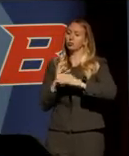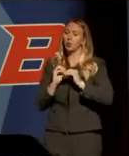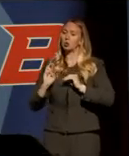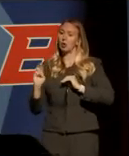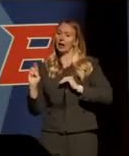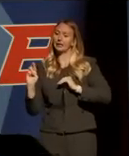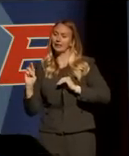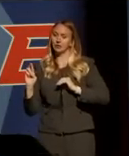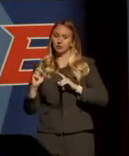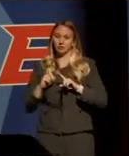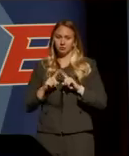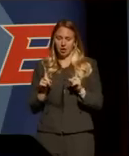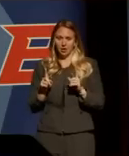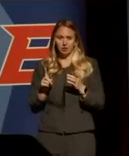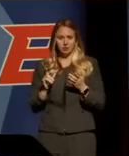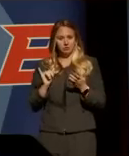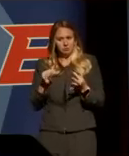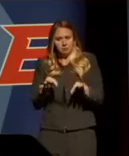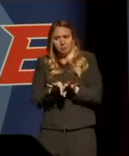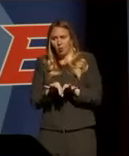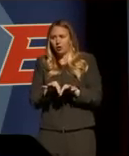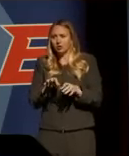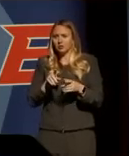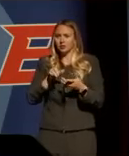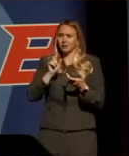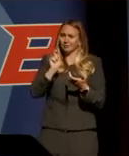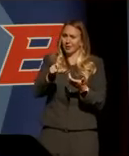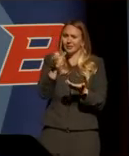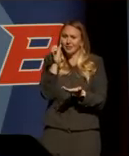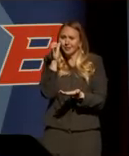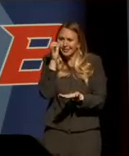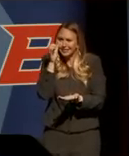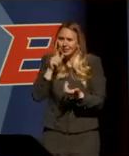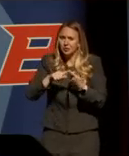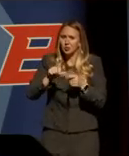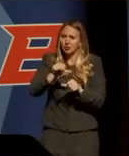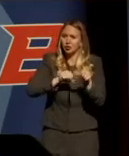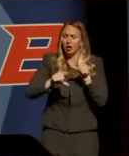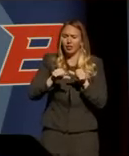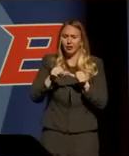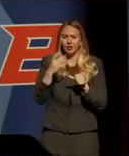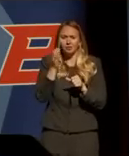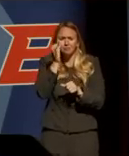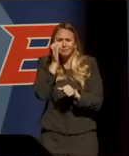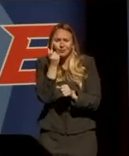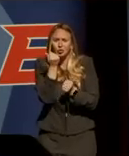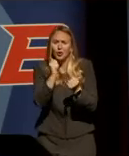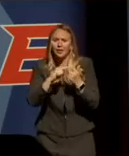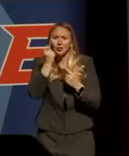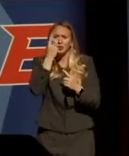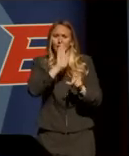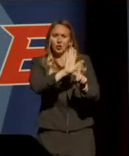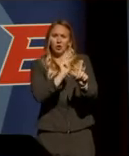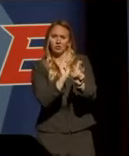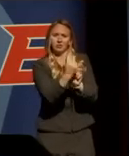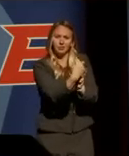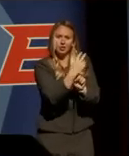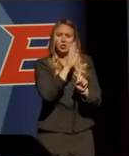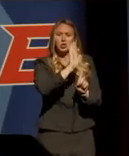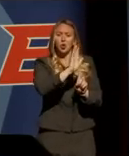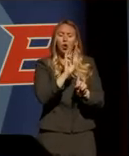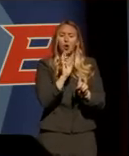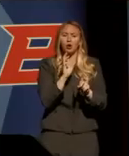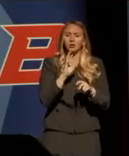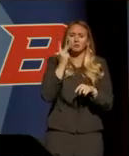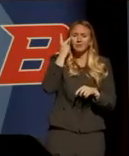I think that's where we need to listen to each other and understand why our positions are what they are. I think we need to step back and realize that at the